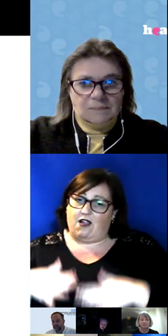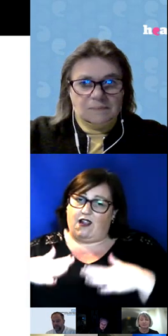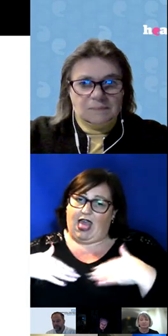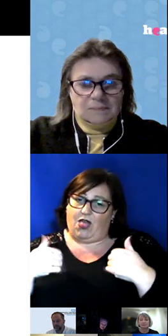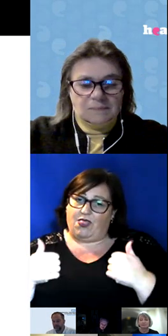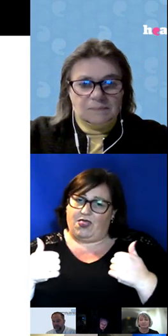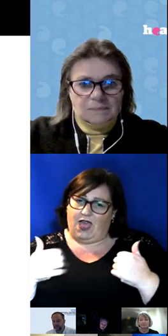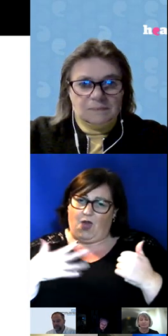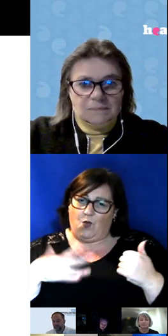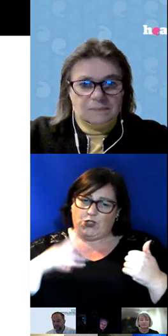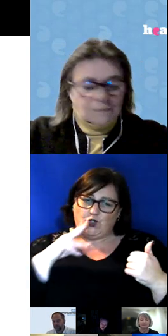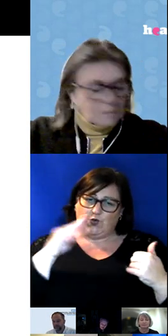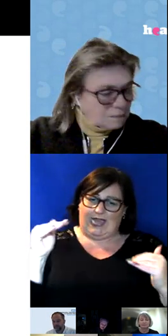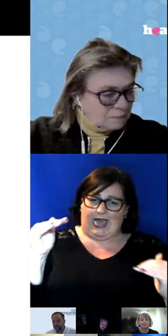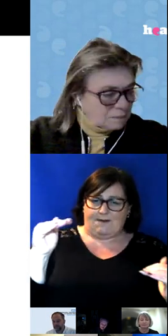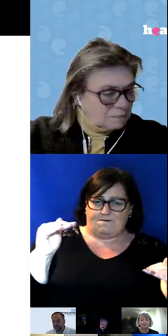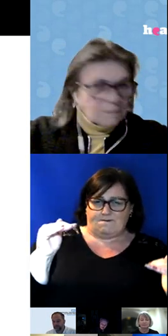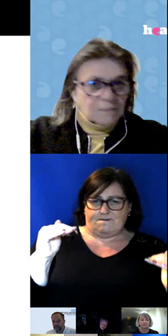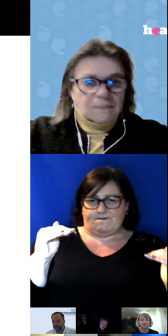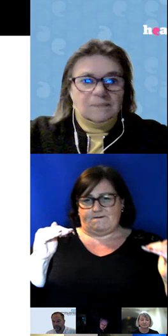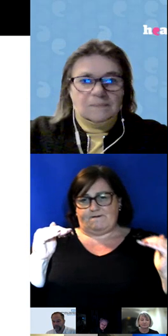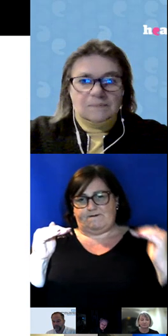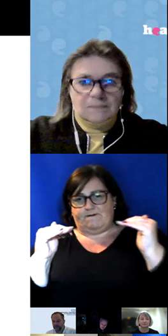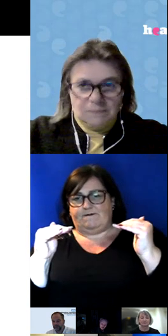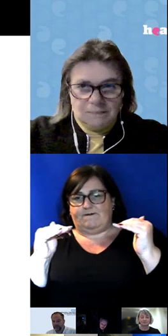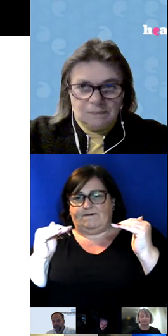of representation in the strategy, if that's possible.